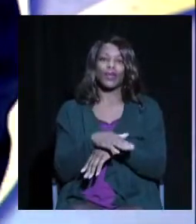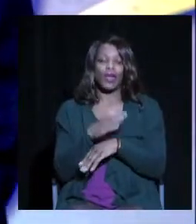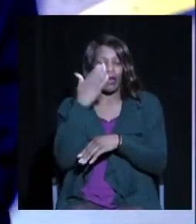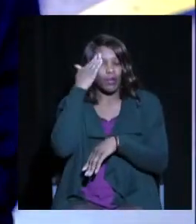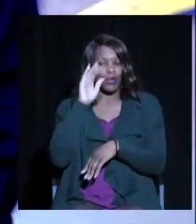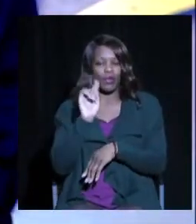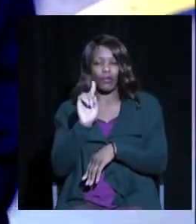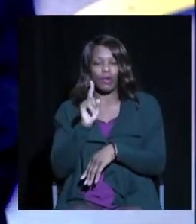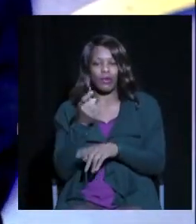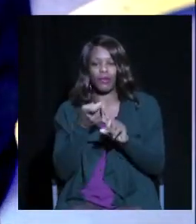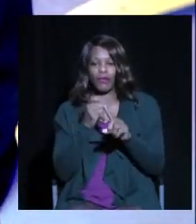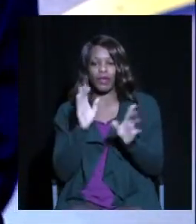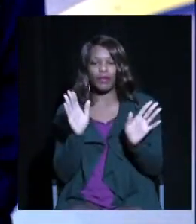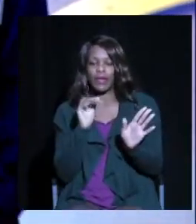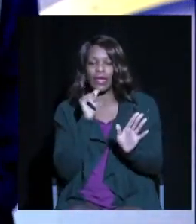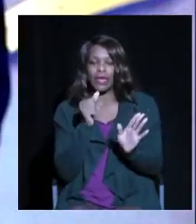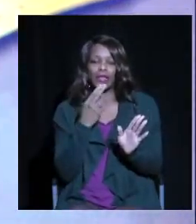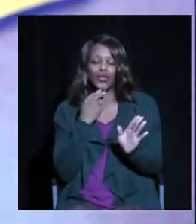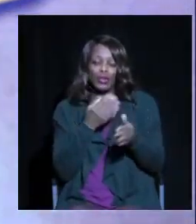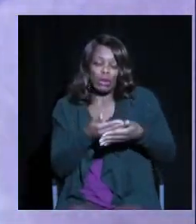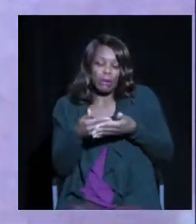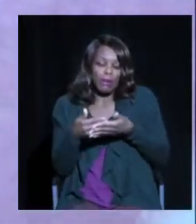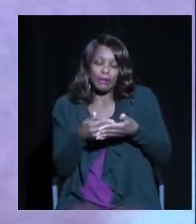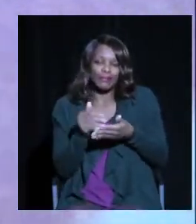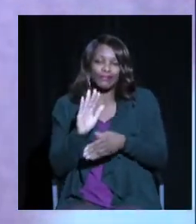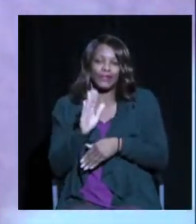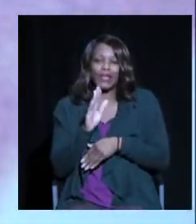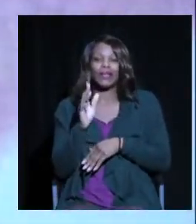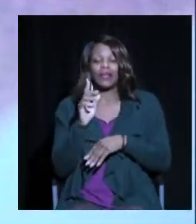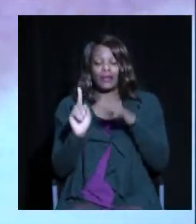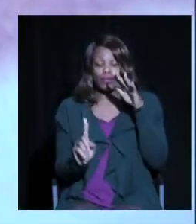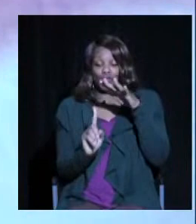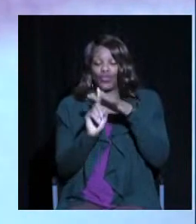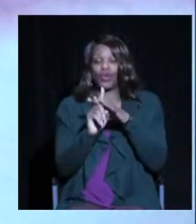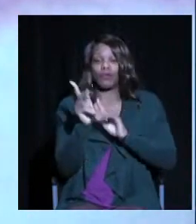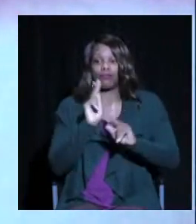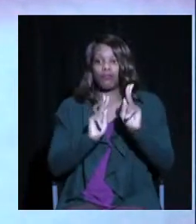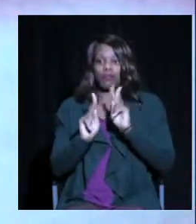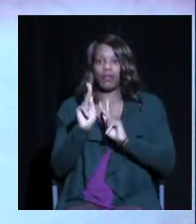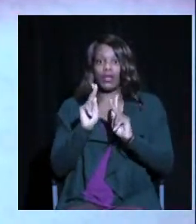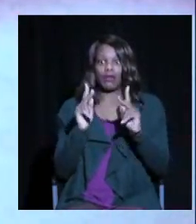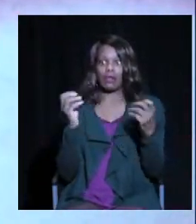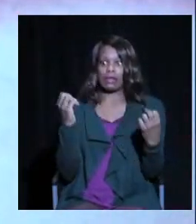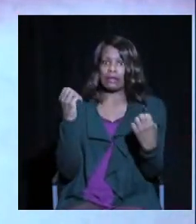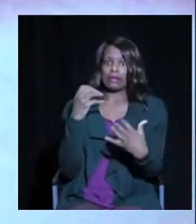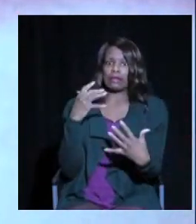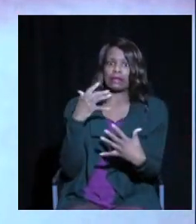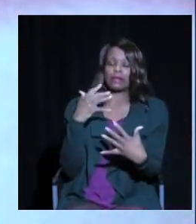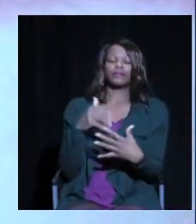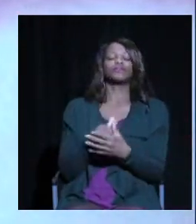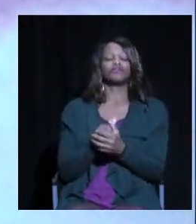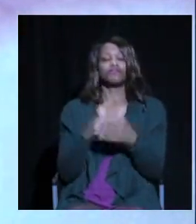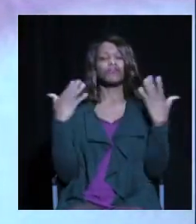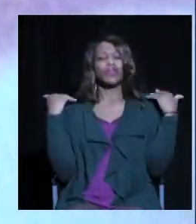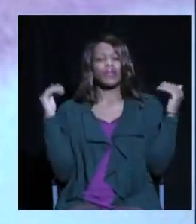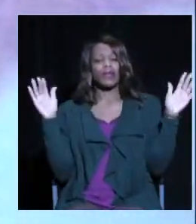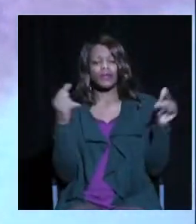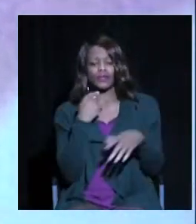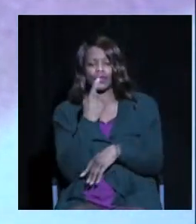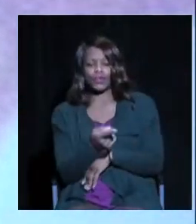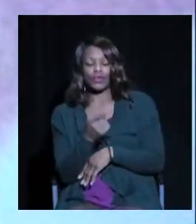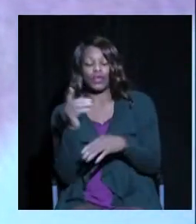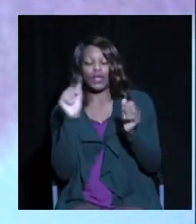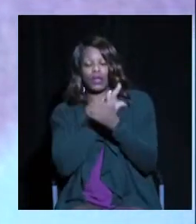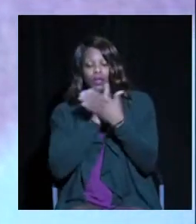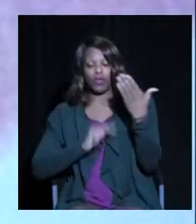where we got that from. But whenever angels show up to people in Scripture, people are terrified. And I know the angel just told her the Lord is with